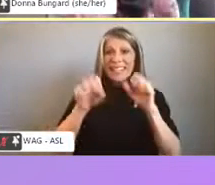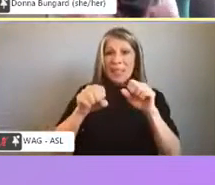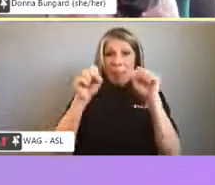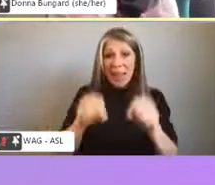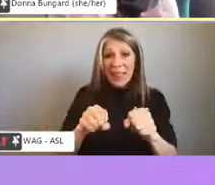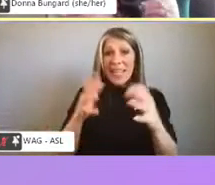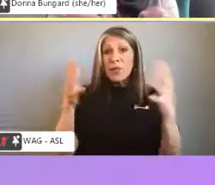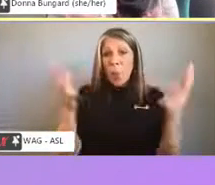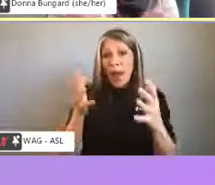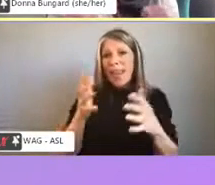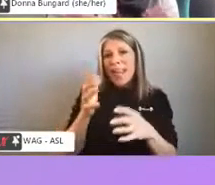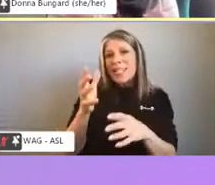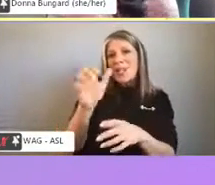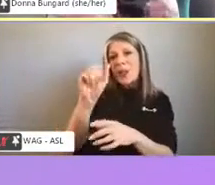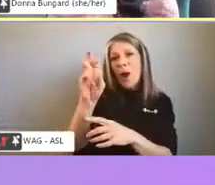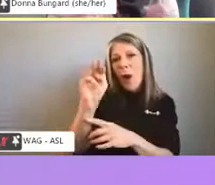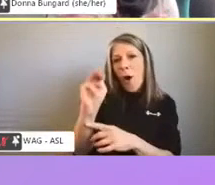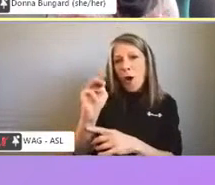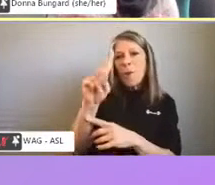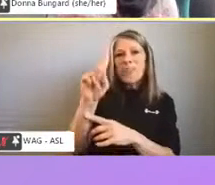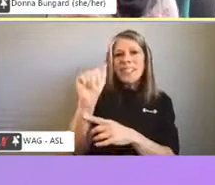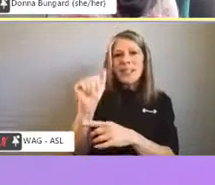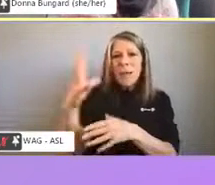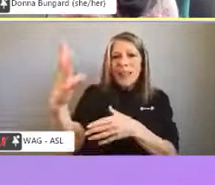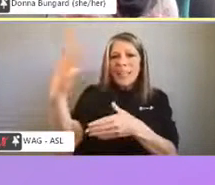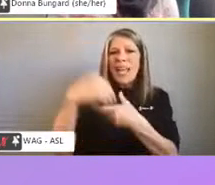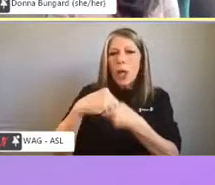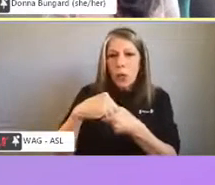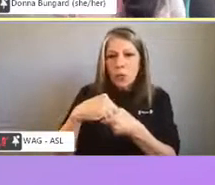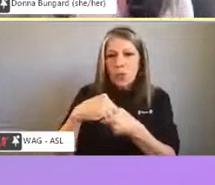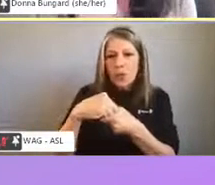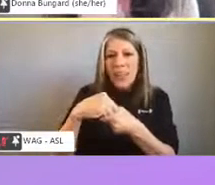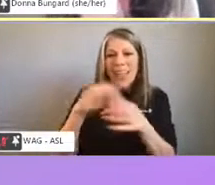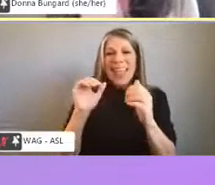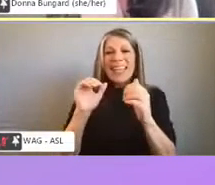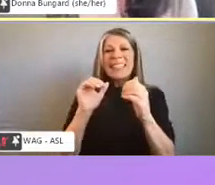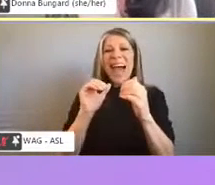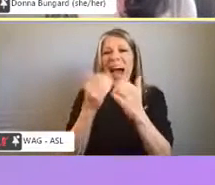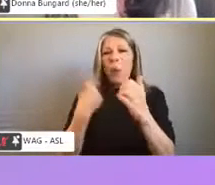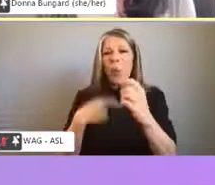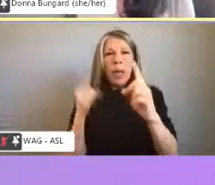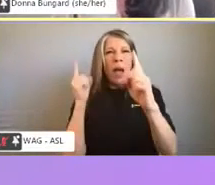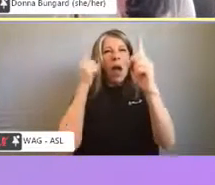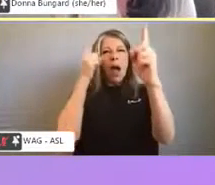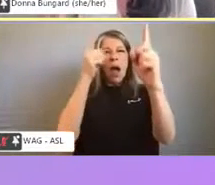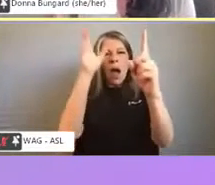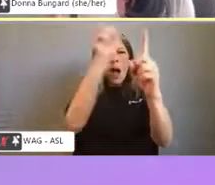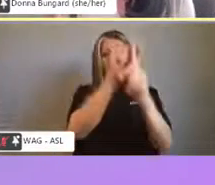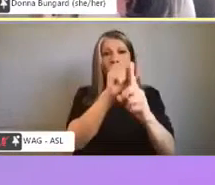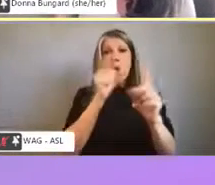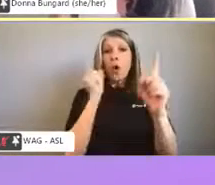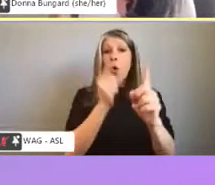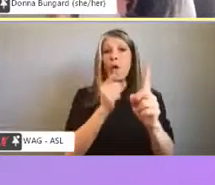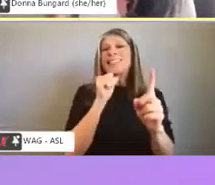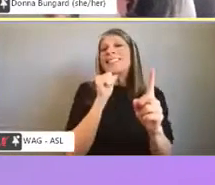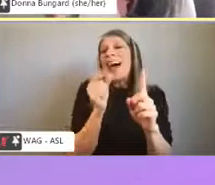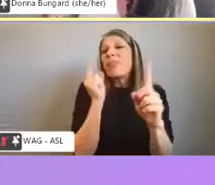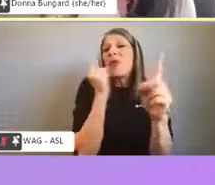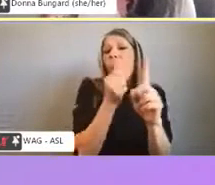Accessibility is the tactical arm of disability inclusion. It is how we're going to reach our goals. It is not our